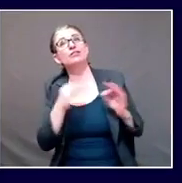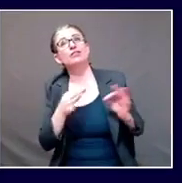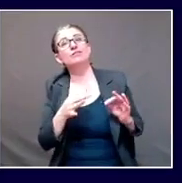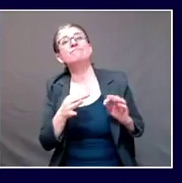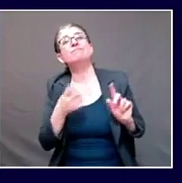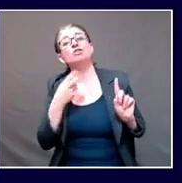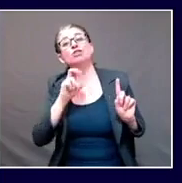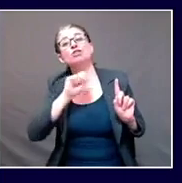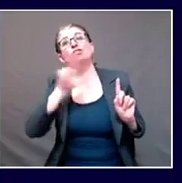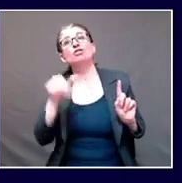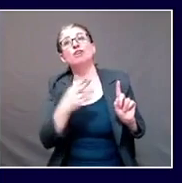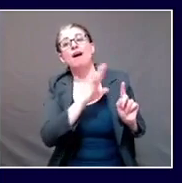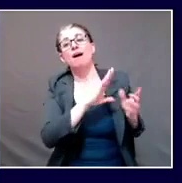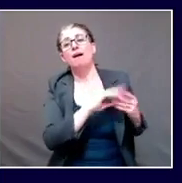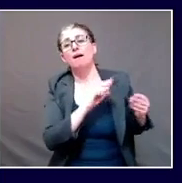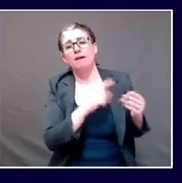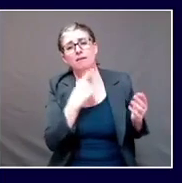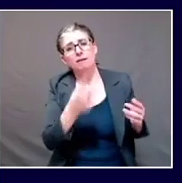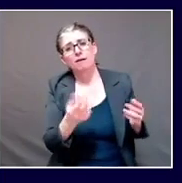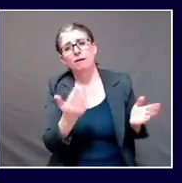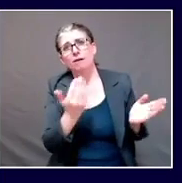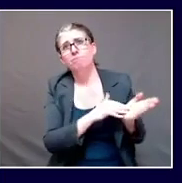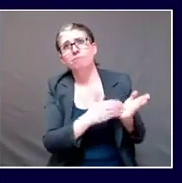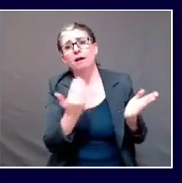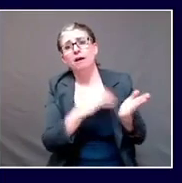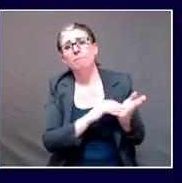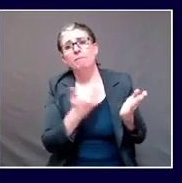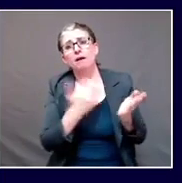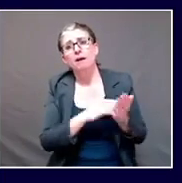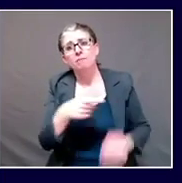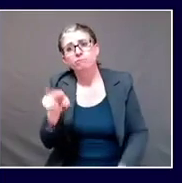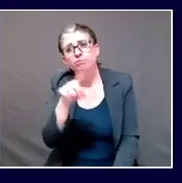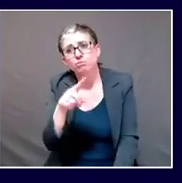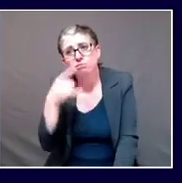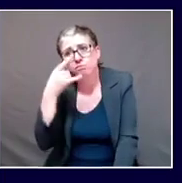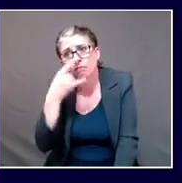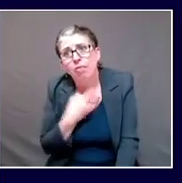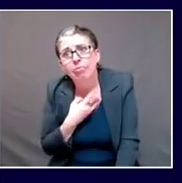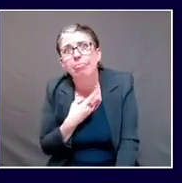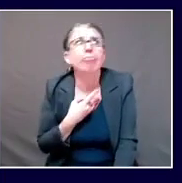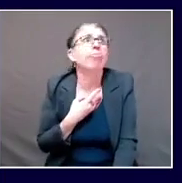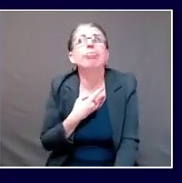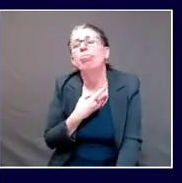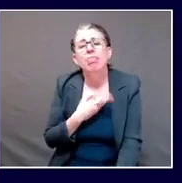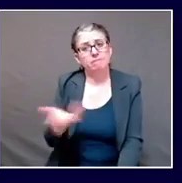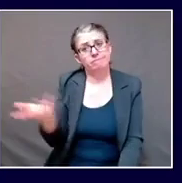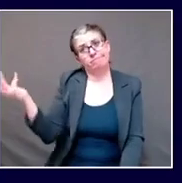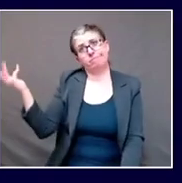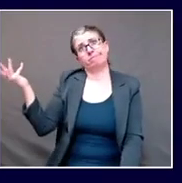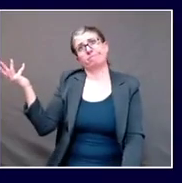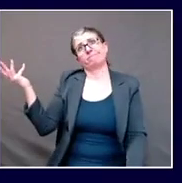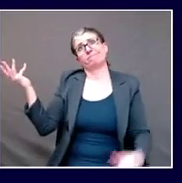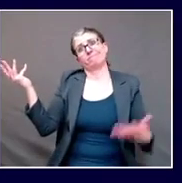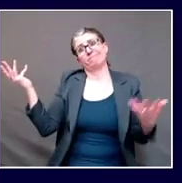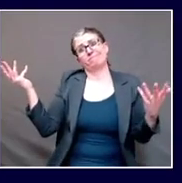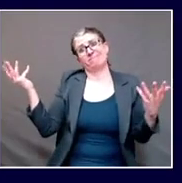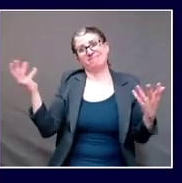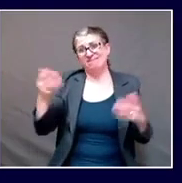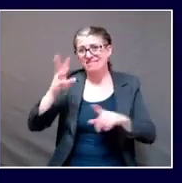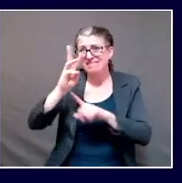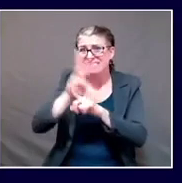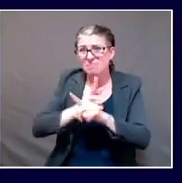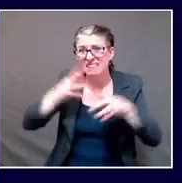keep our guard up, continue the precautions, take them even more seriously than before, because of the rising numbers.